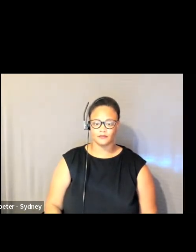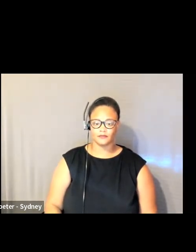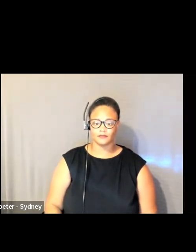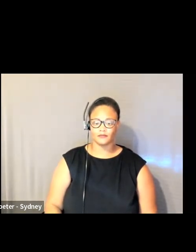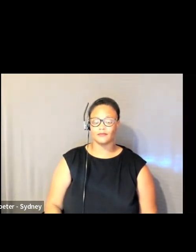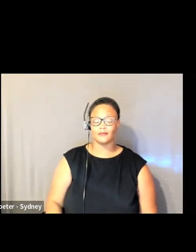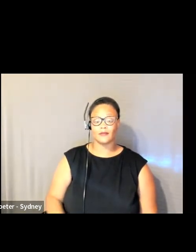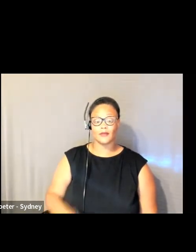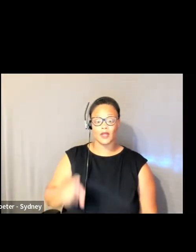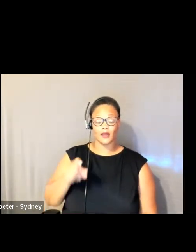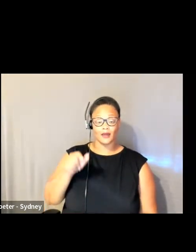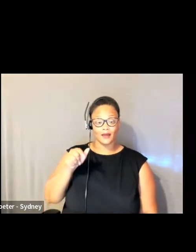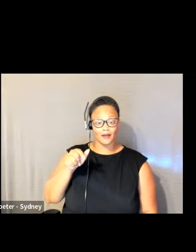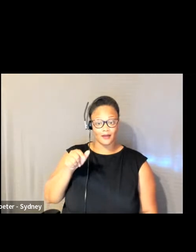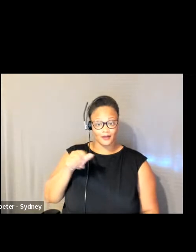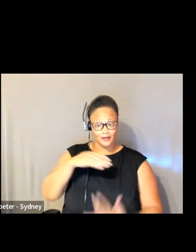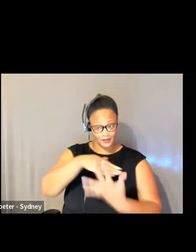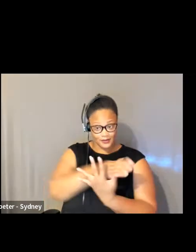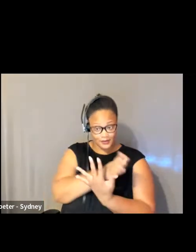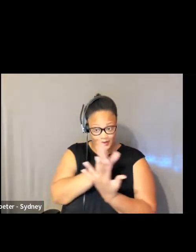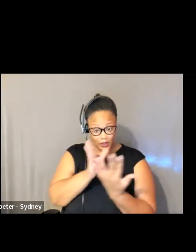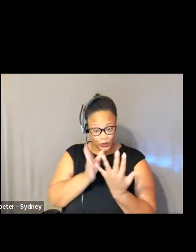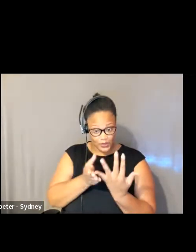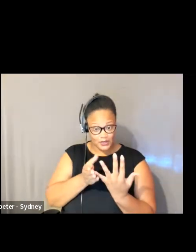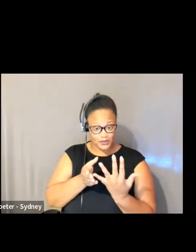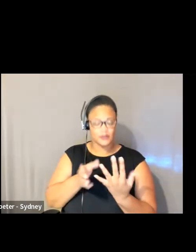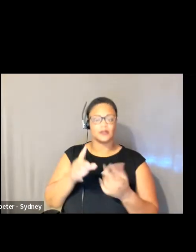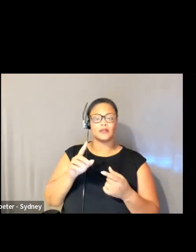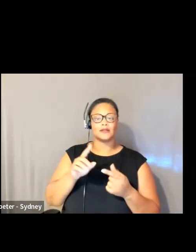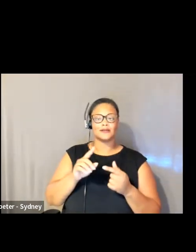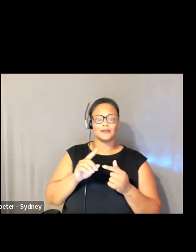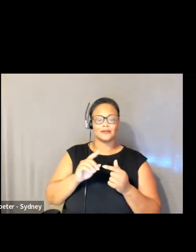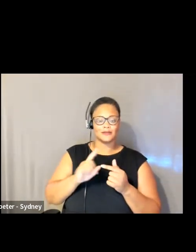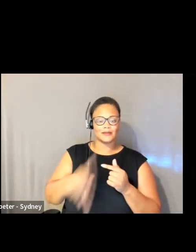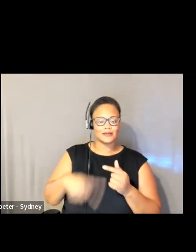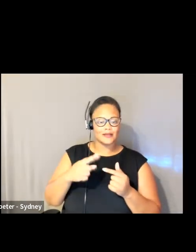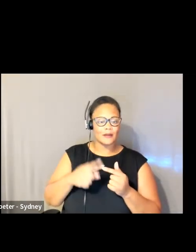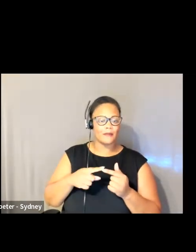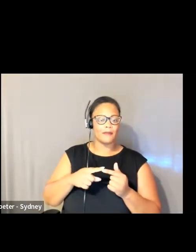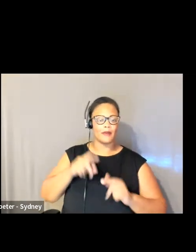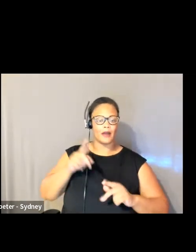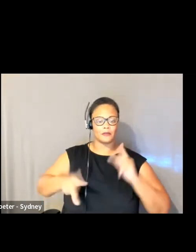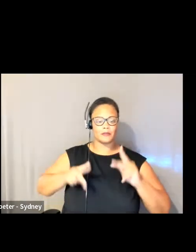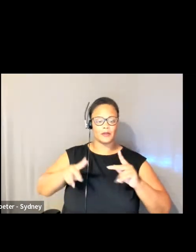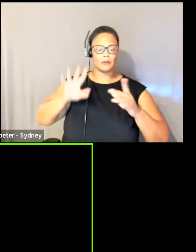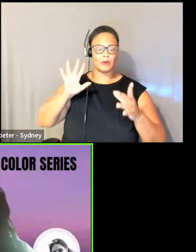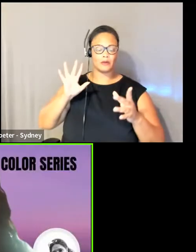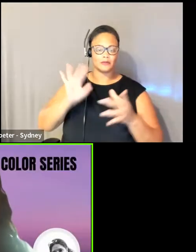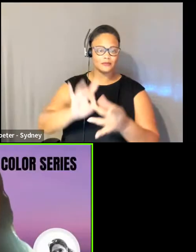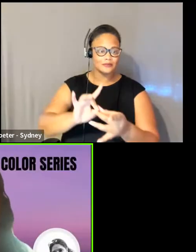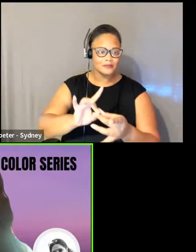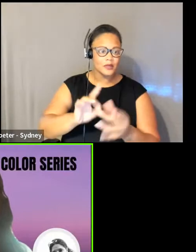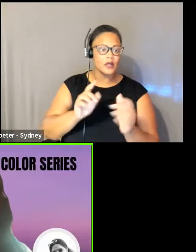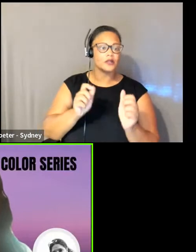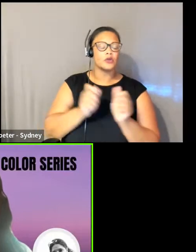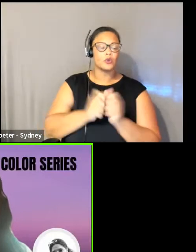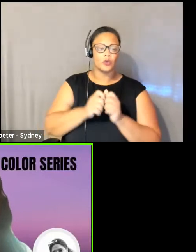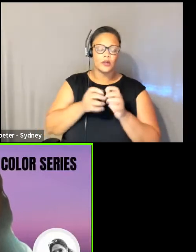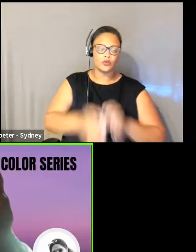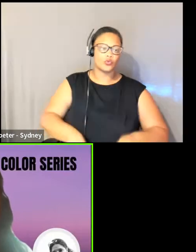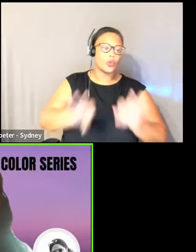this series is a way for us to connect with disabled youth on critical topics like